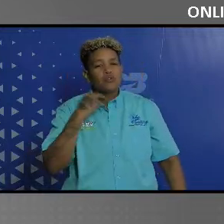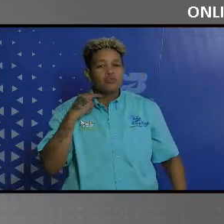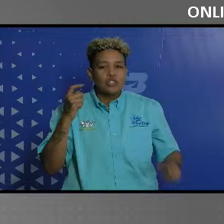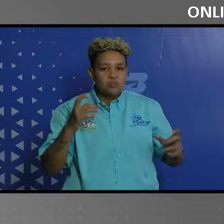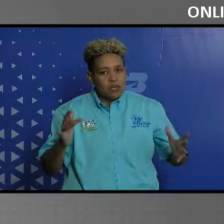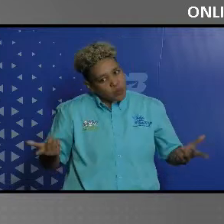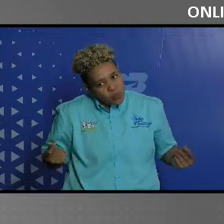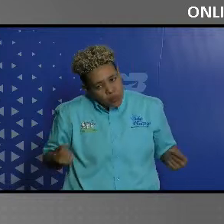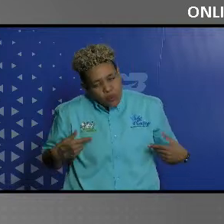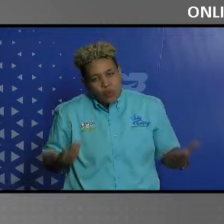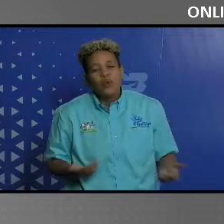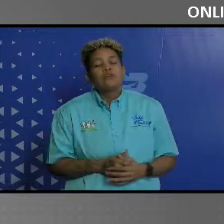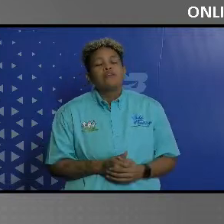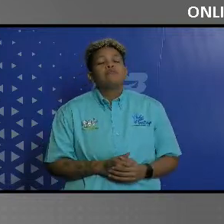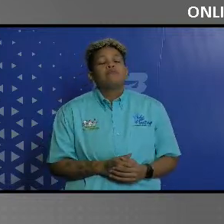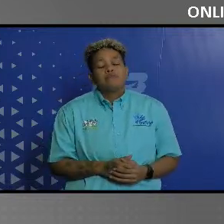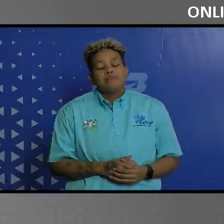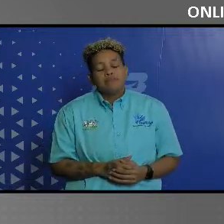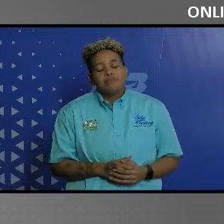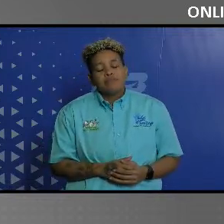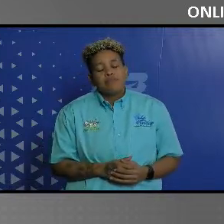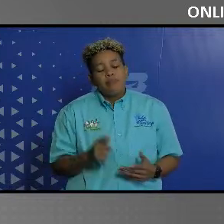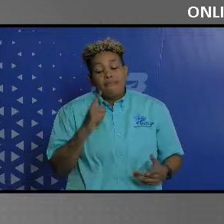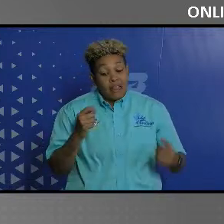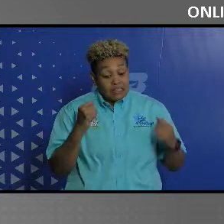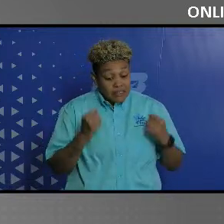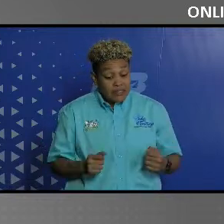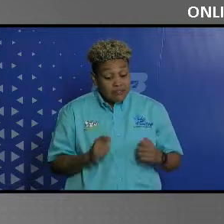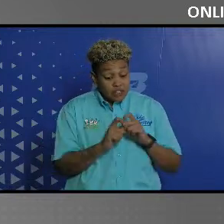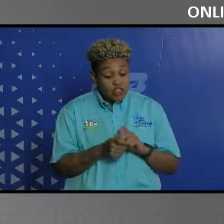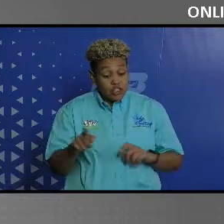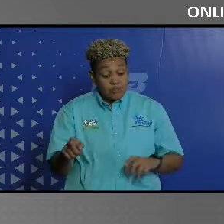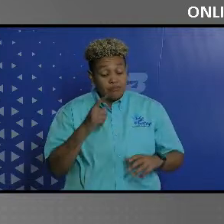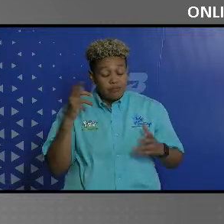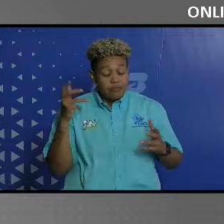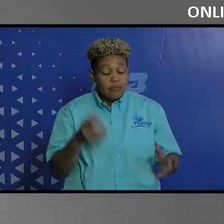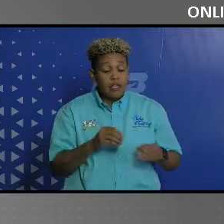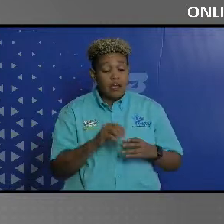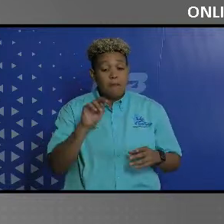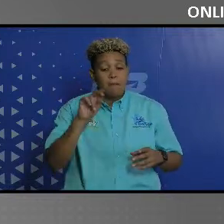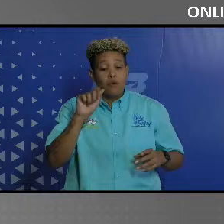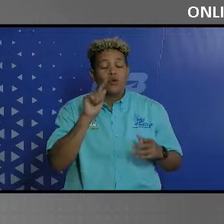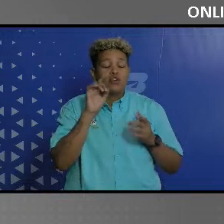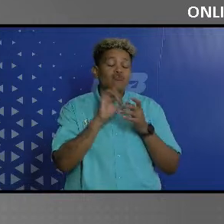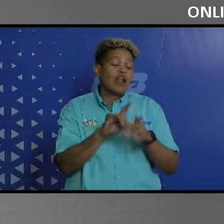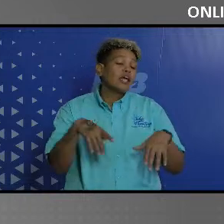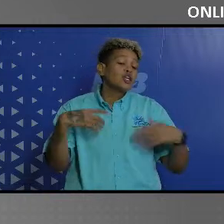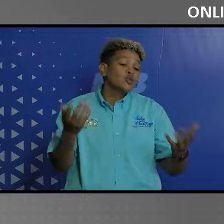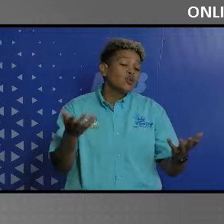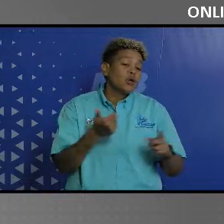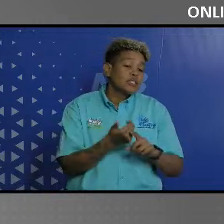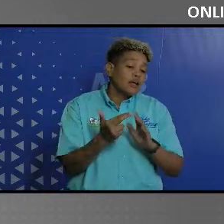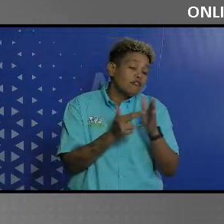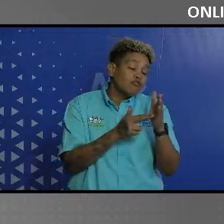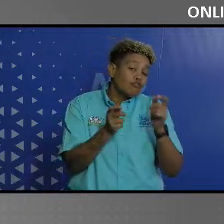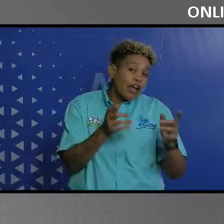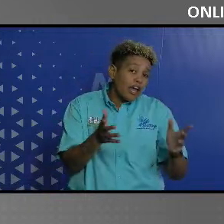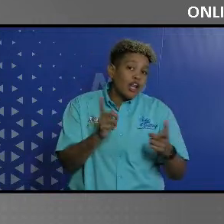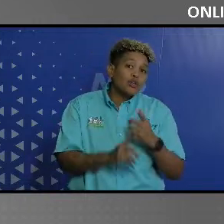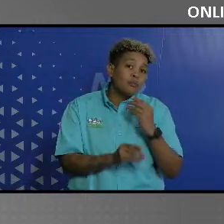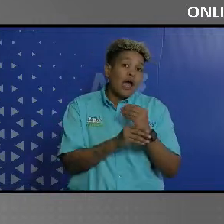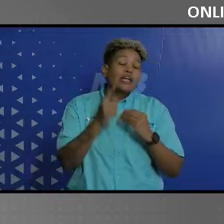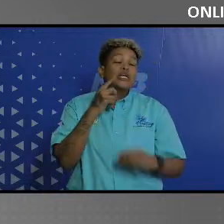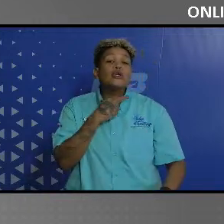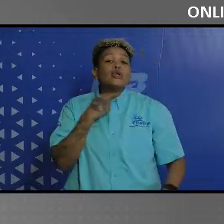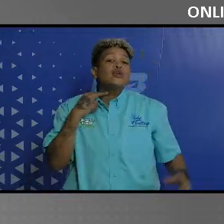what we do. And there is significant change afoot in Bermuda with regards to regulation and the